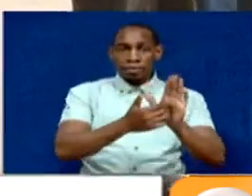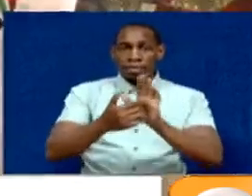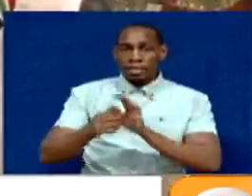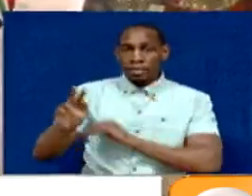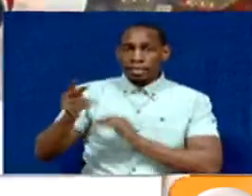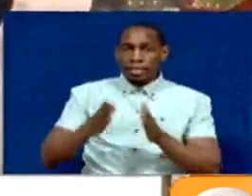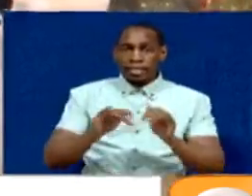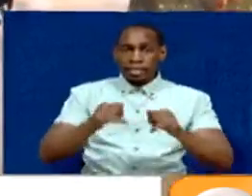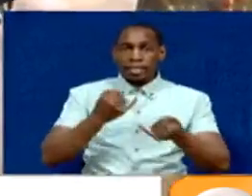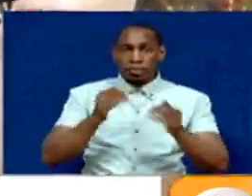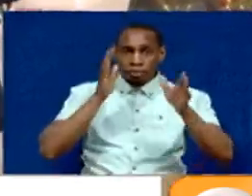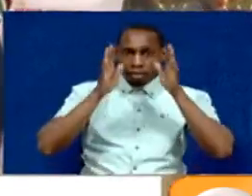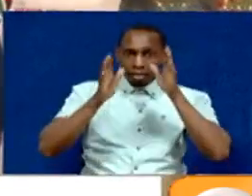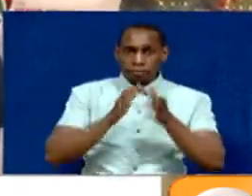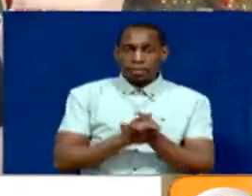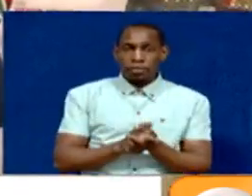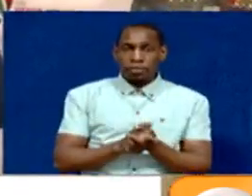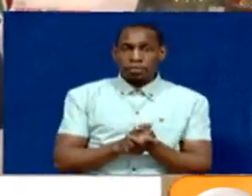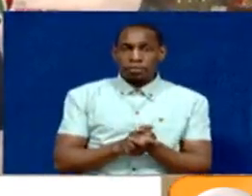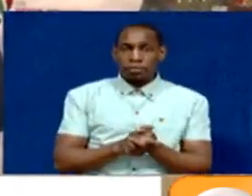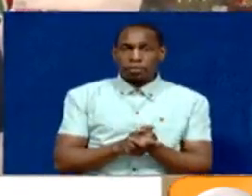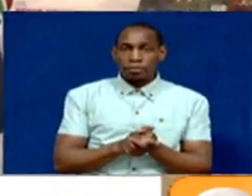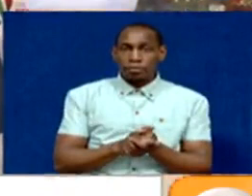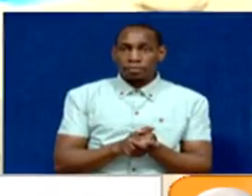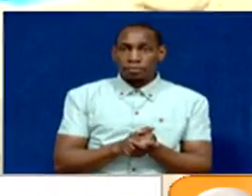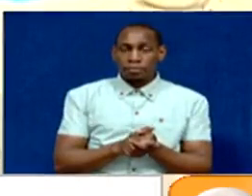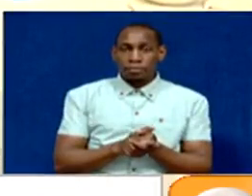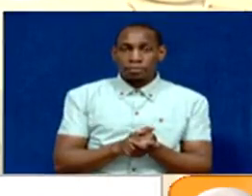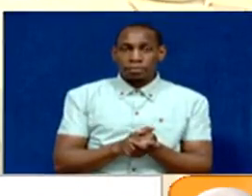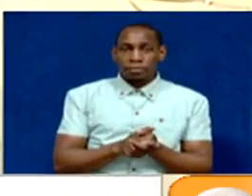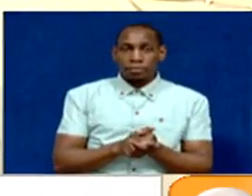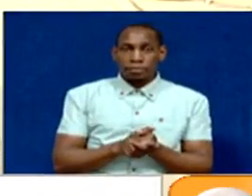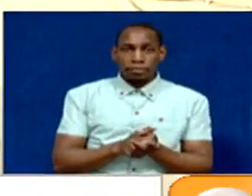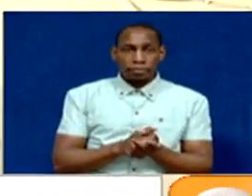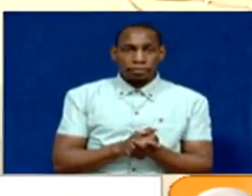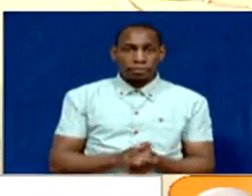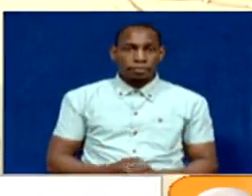Kenyans to new innovations and wide selection of goods.